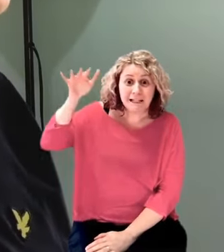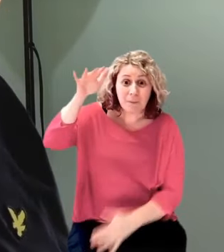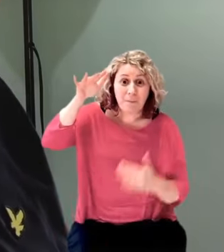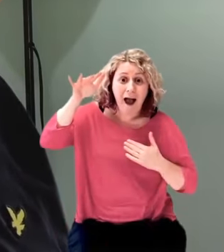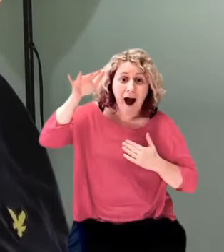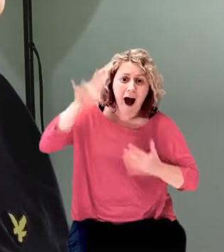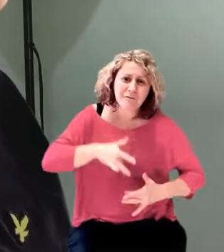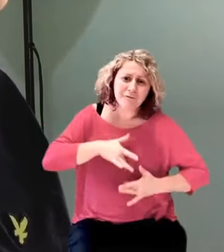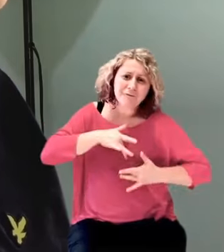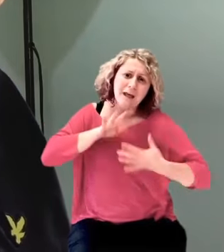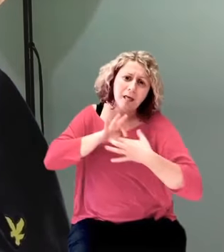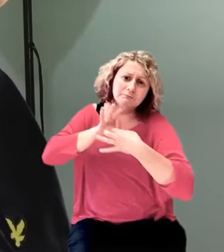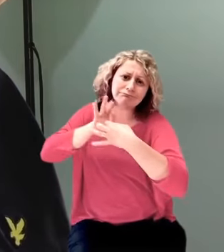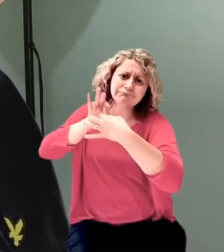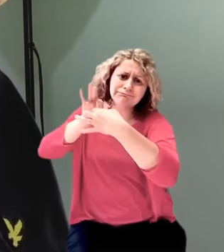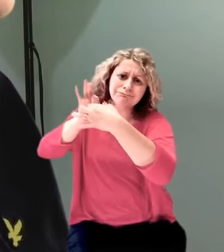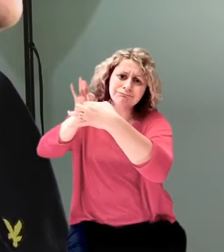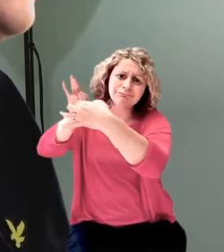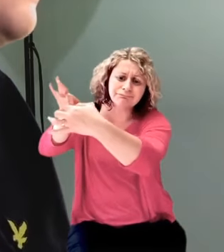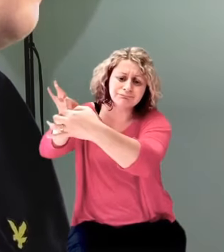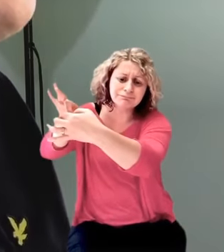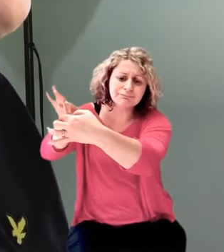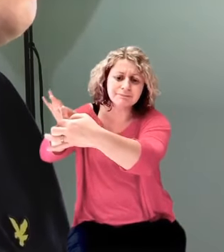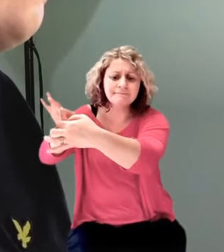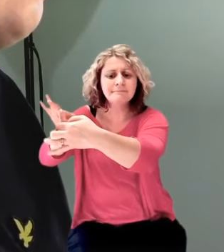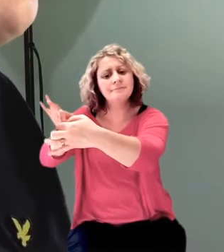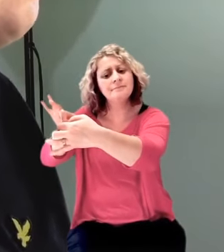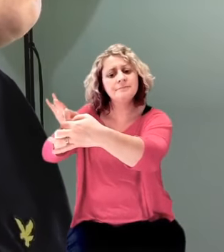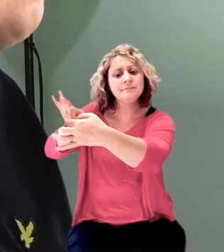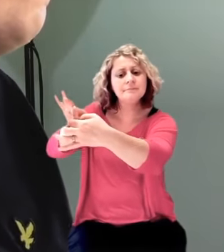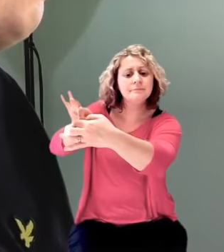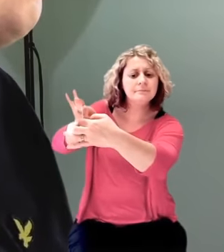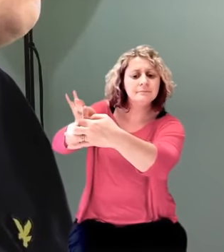place where the heart is,